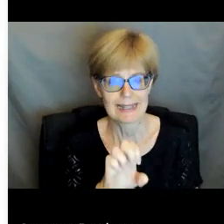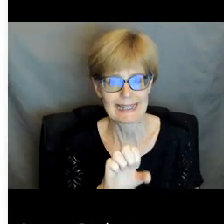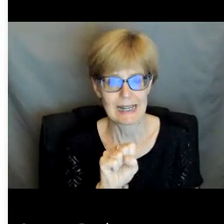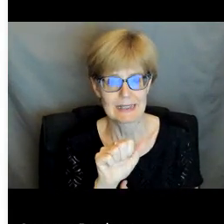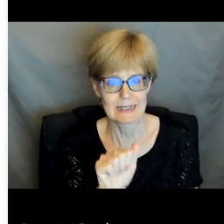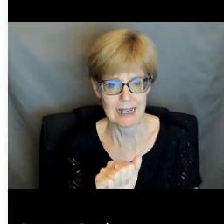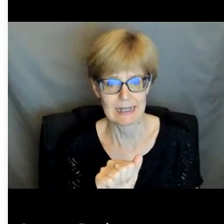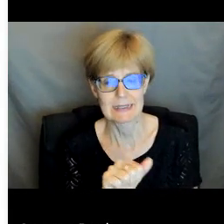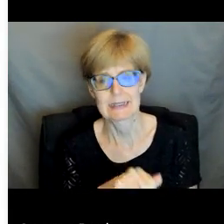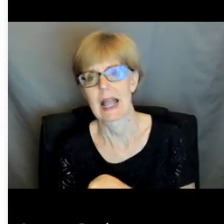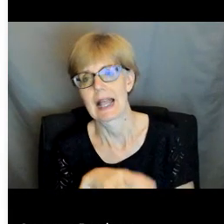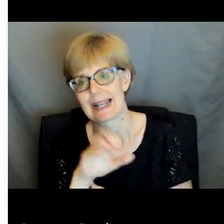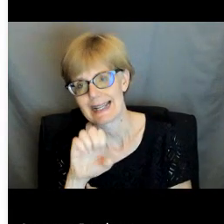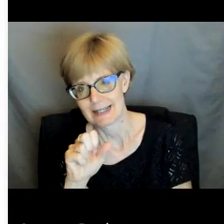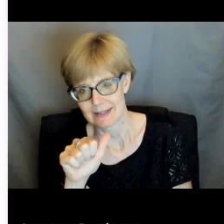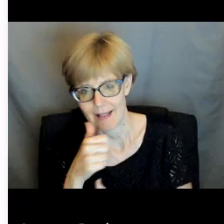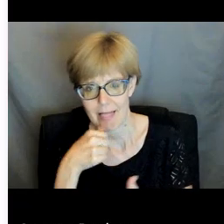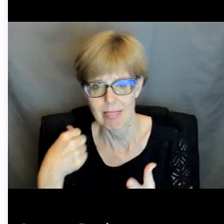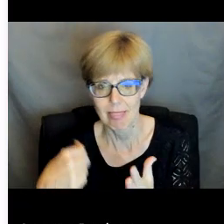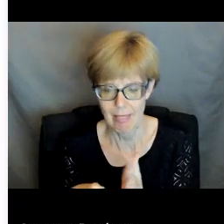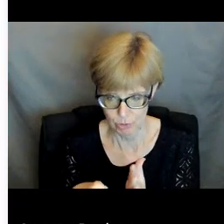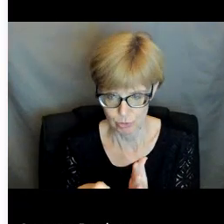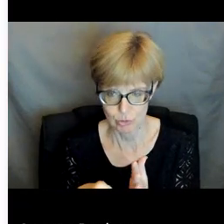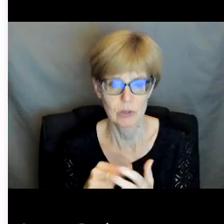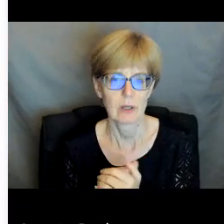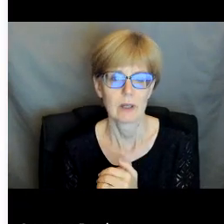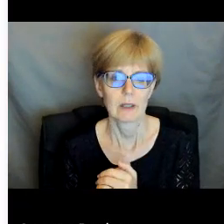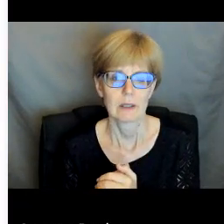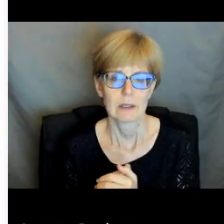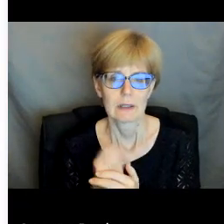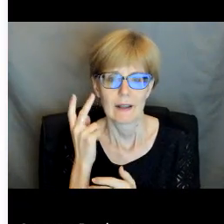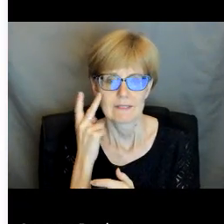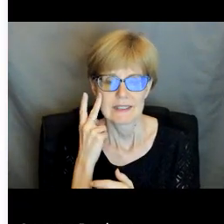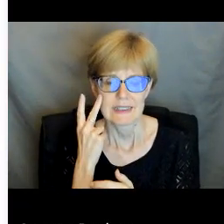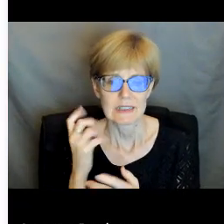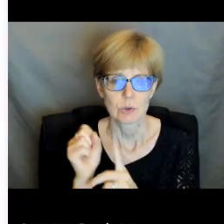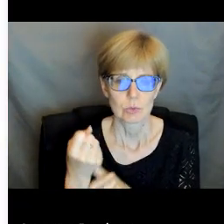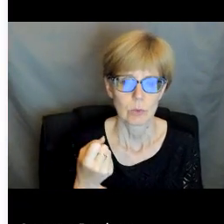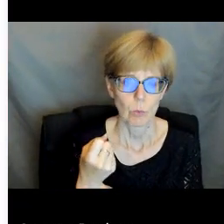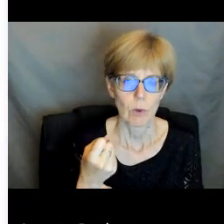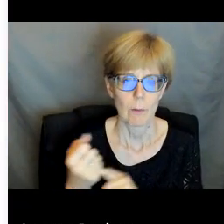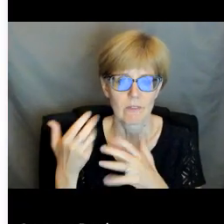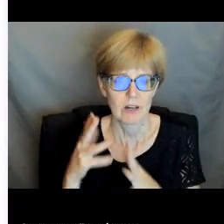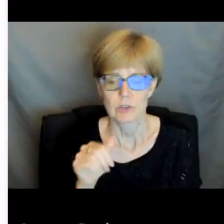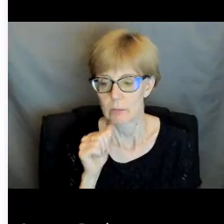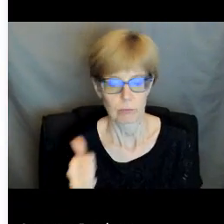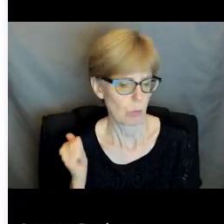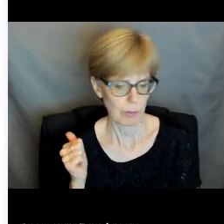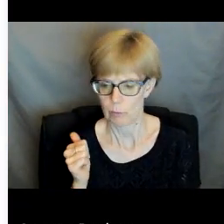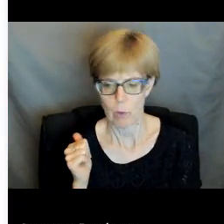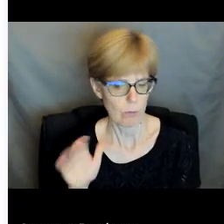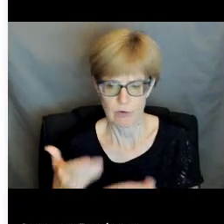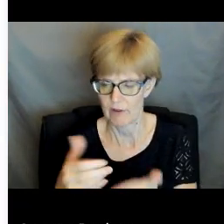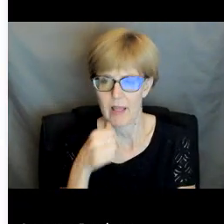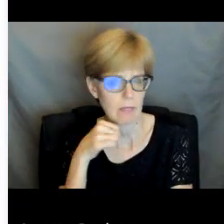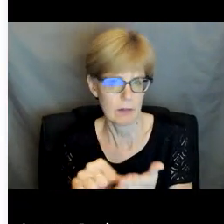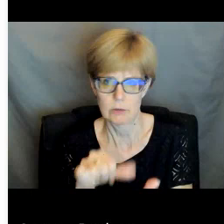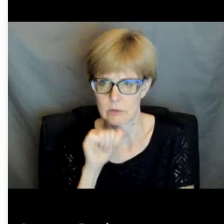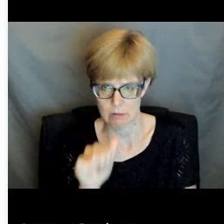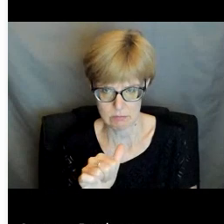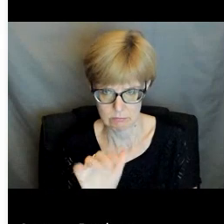letters. Seeing instances where providers state that we don't do that, we don't provide letters. And that's something that